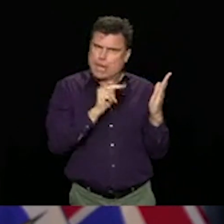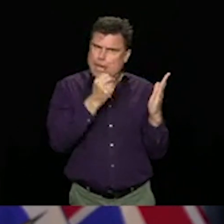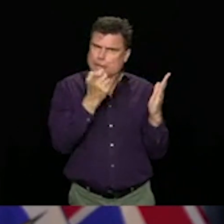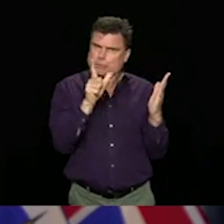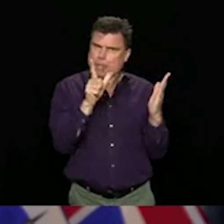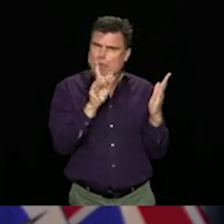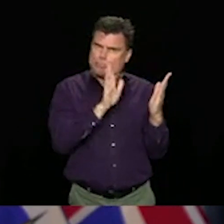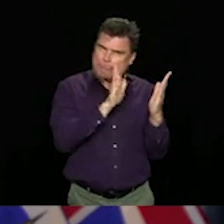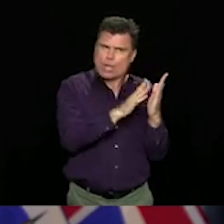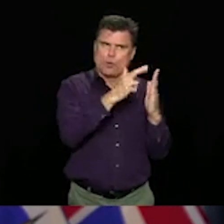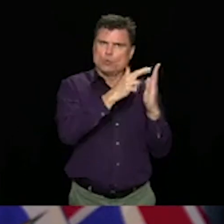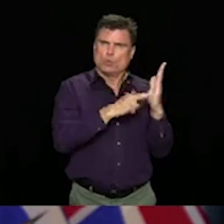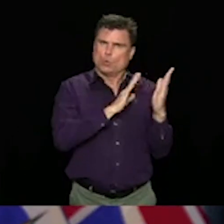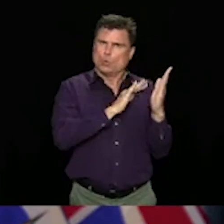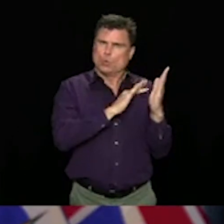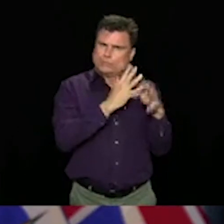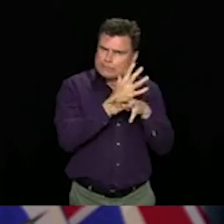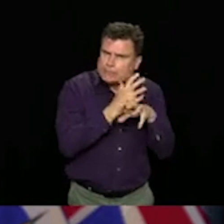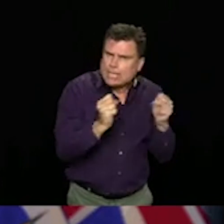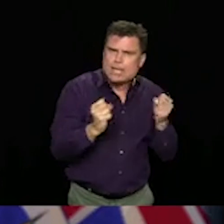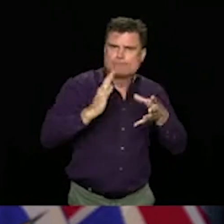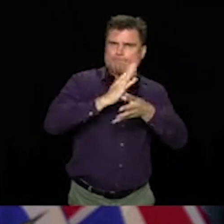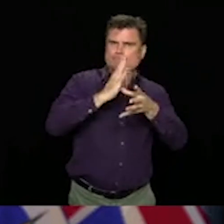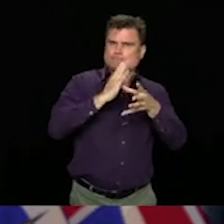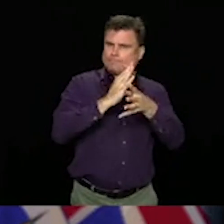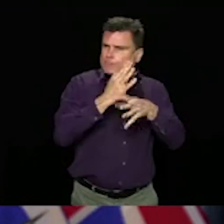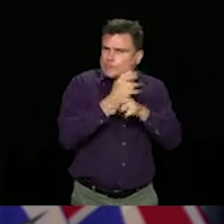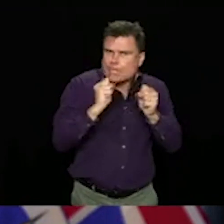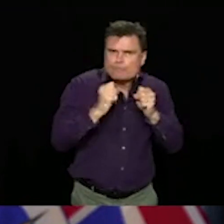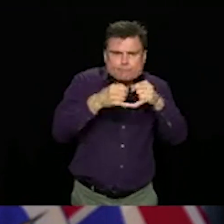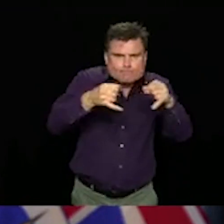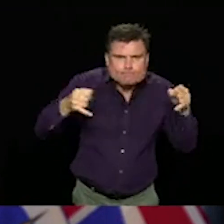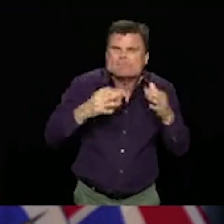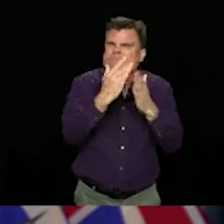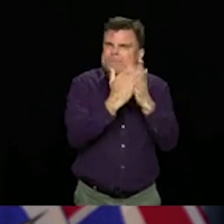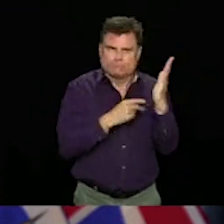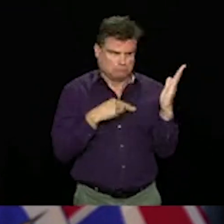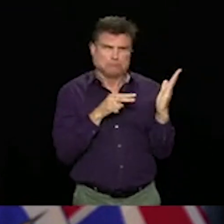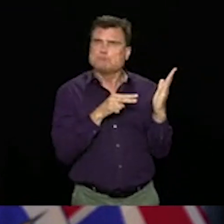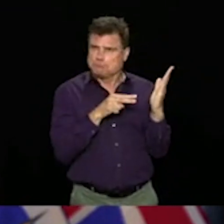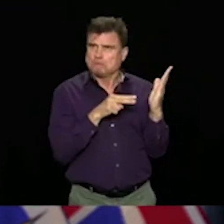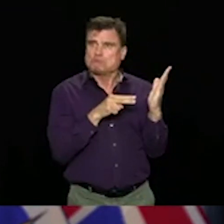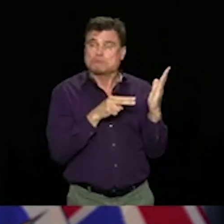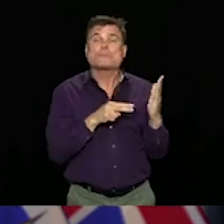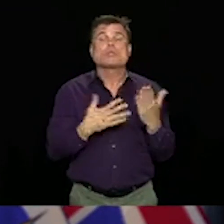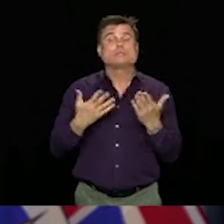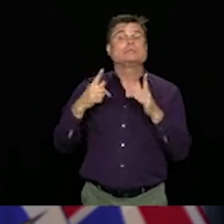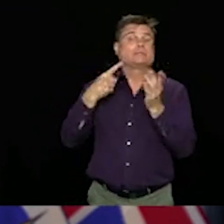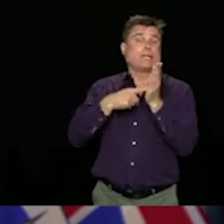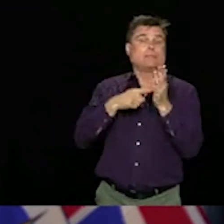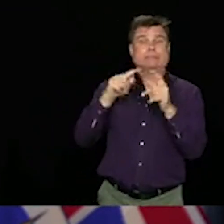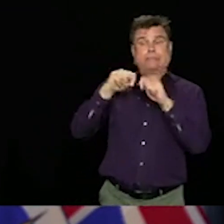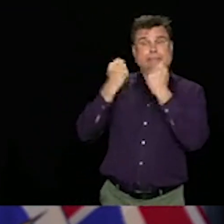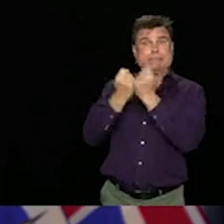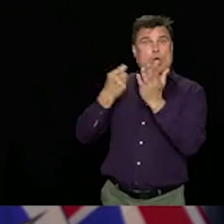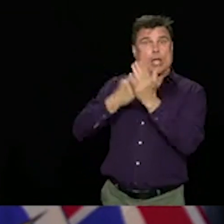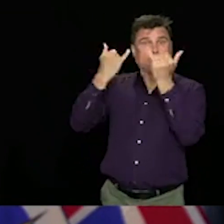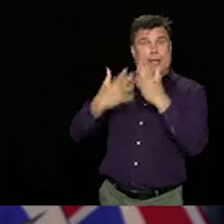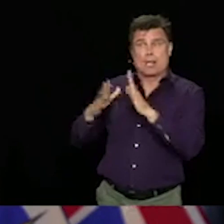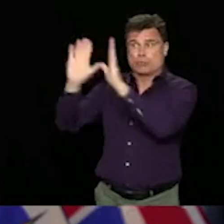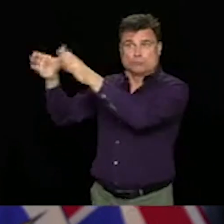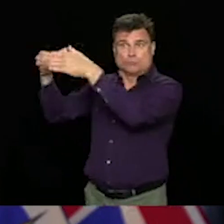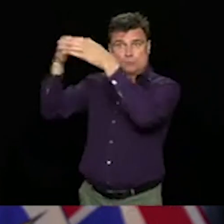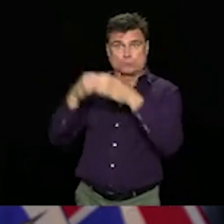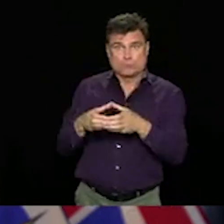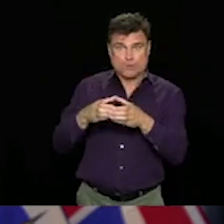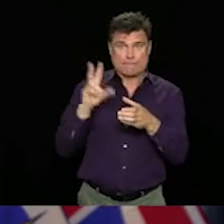community without compromise. Teams would have no contact with the public, with no spectators, and no families. So